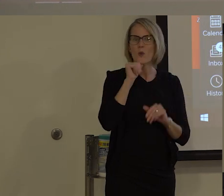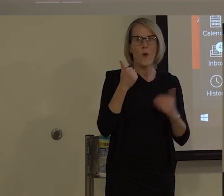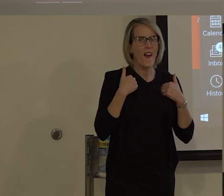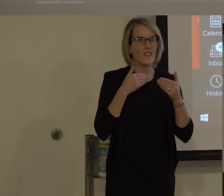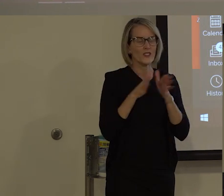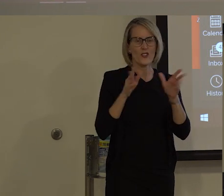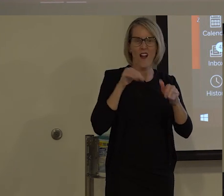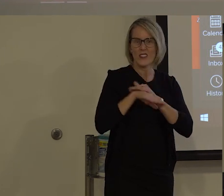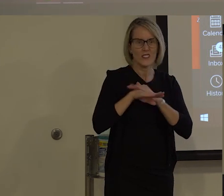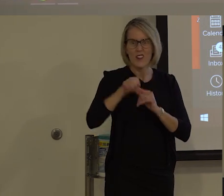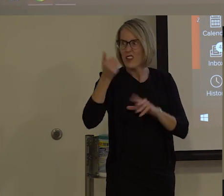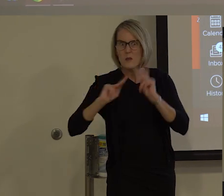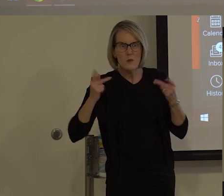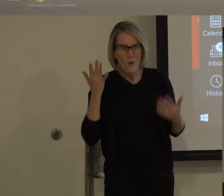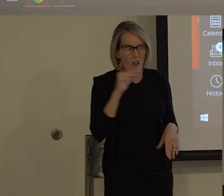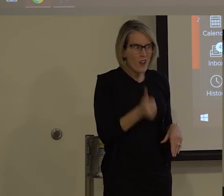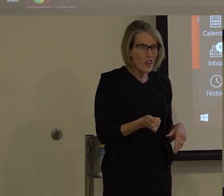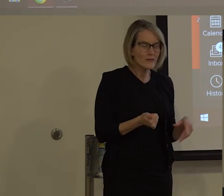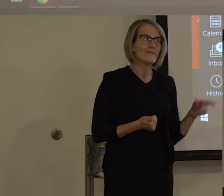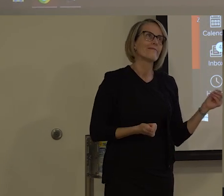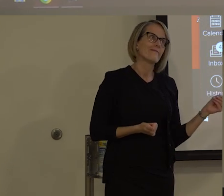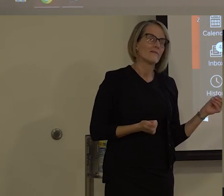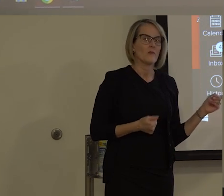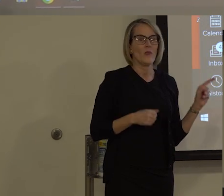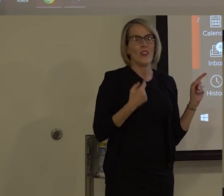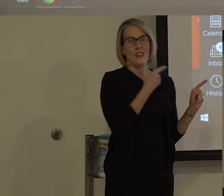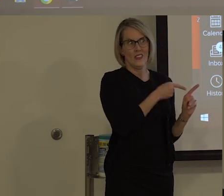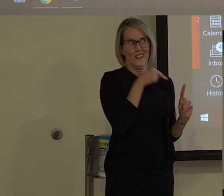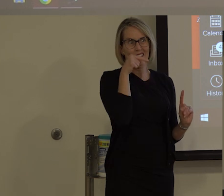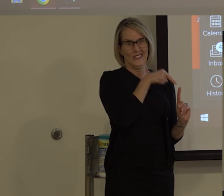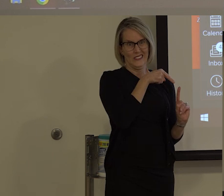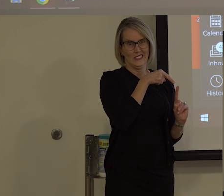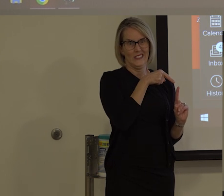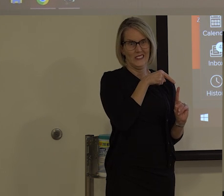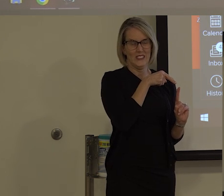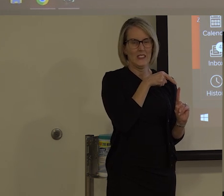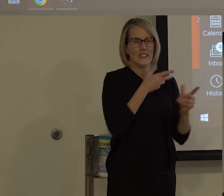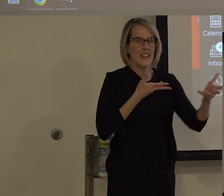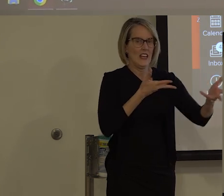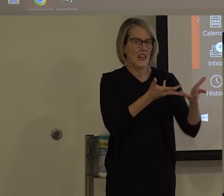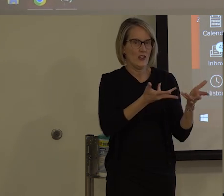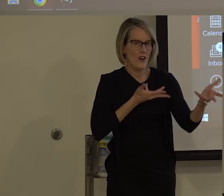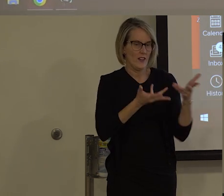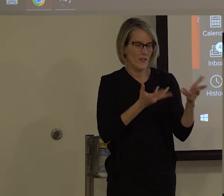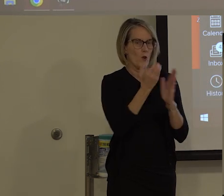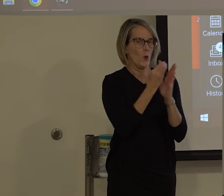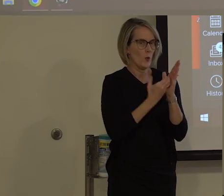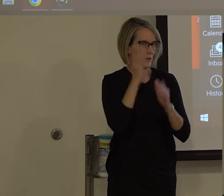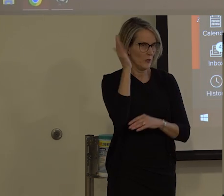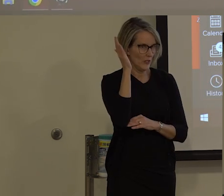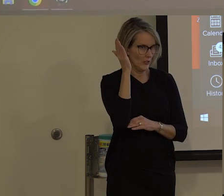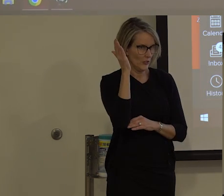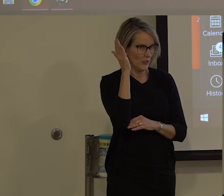have general access? There are many different content types available. So this one in particular is an interactive course presentation, and